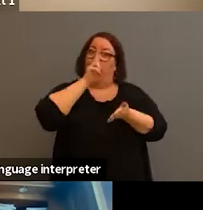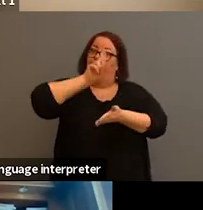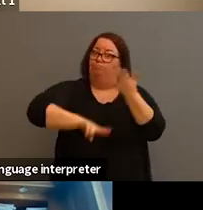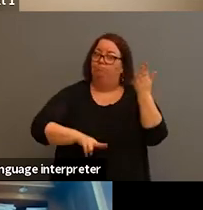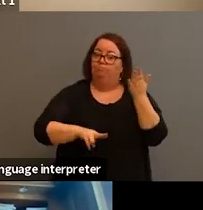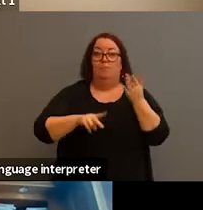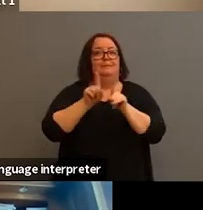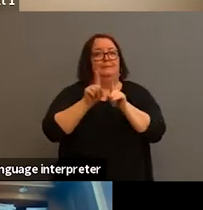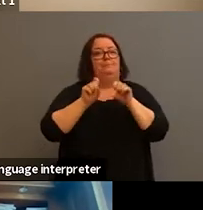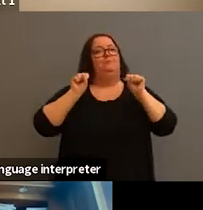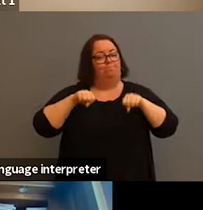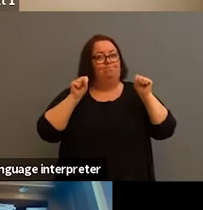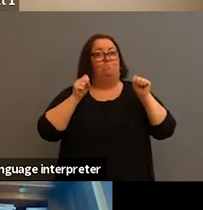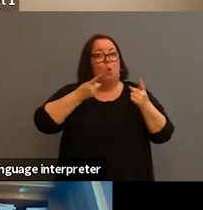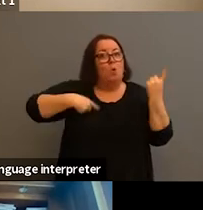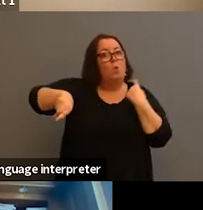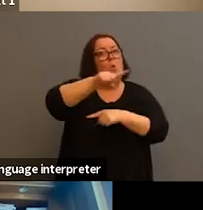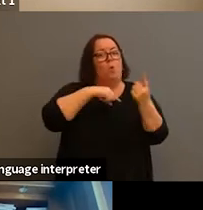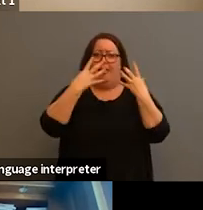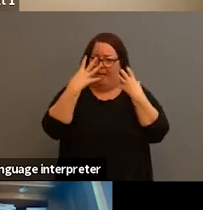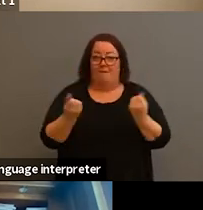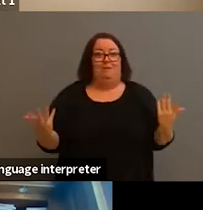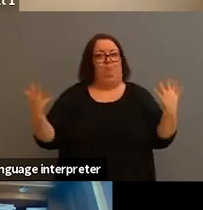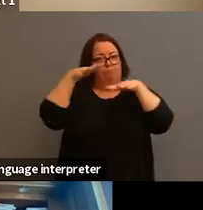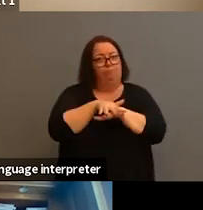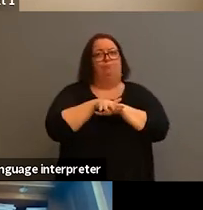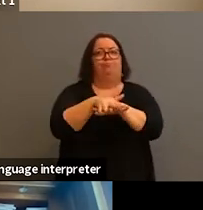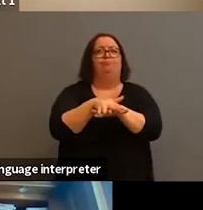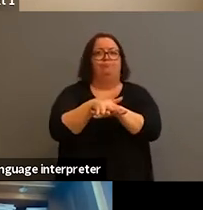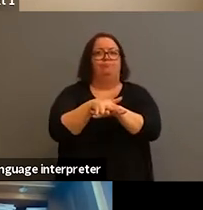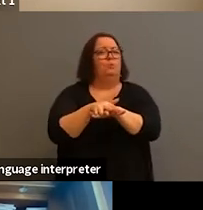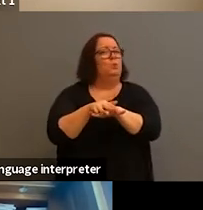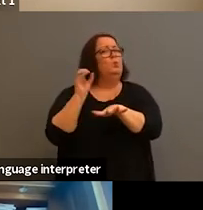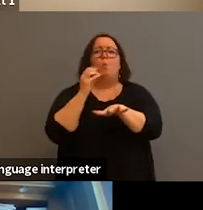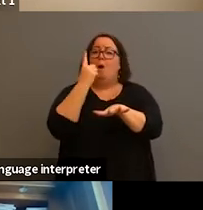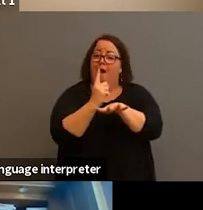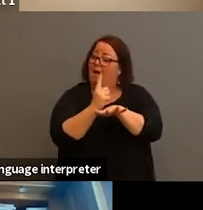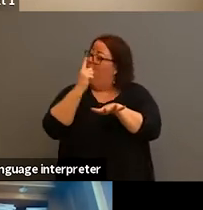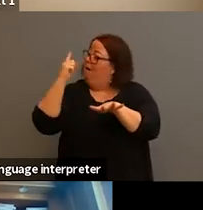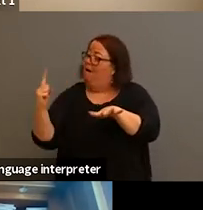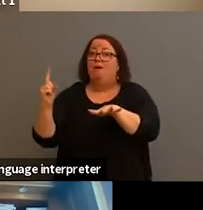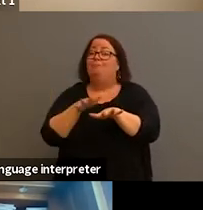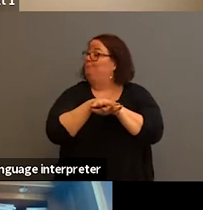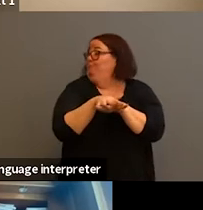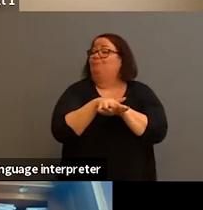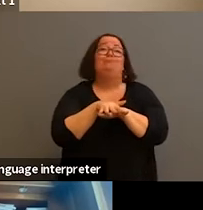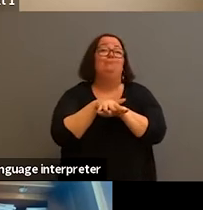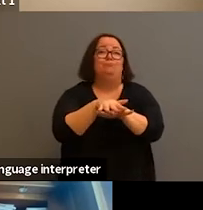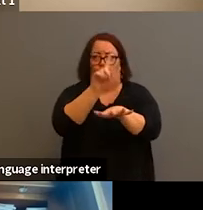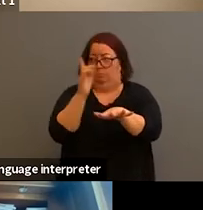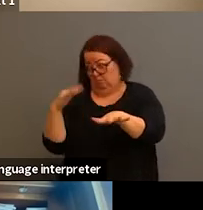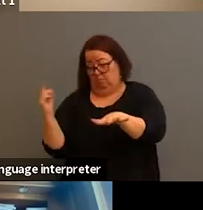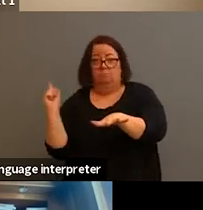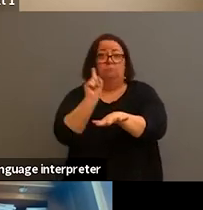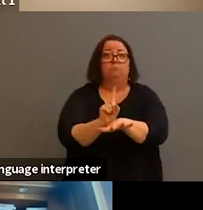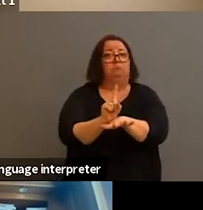everybody to be on board. No one can be left behind. And I think that is a very important statement that